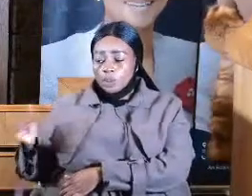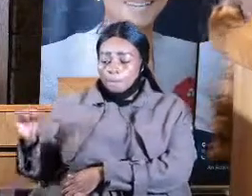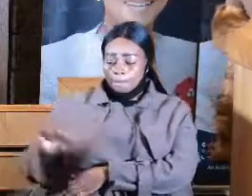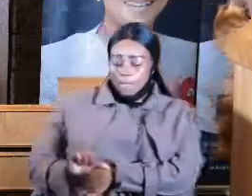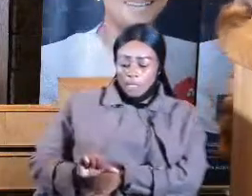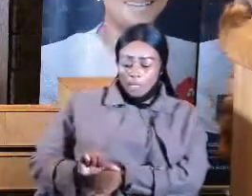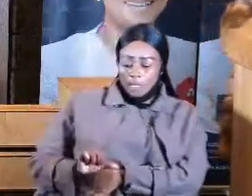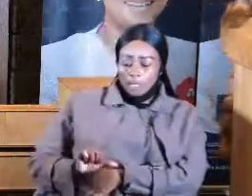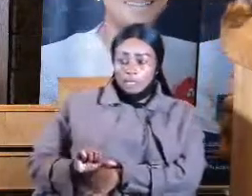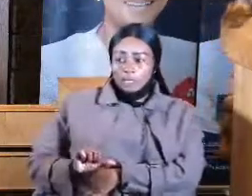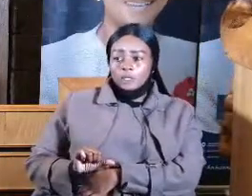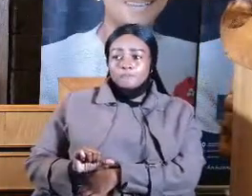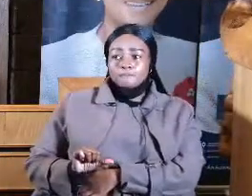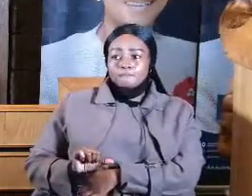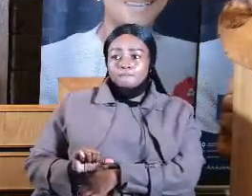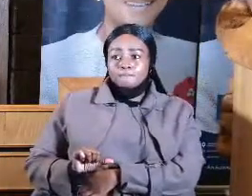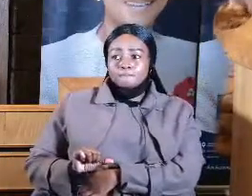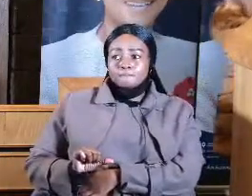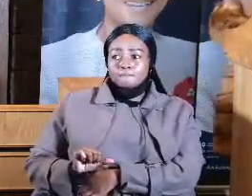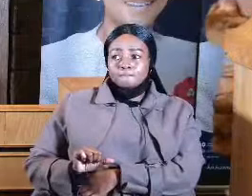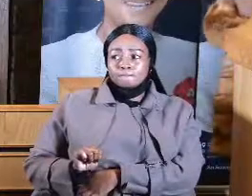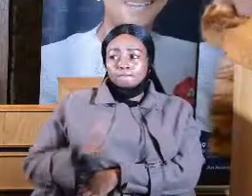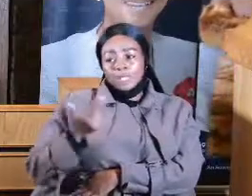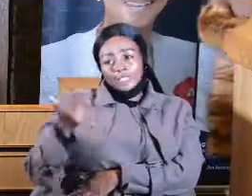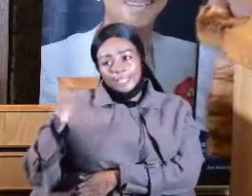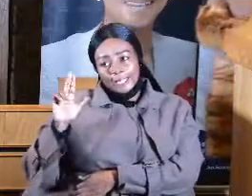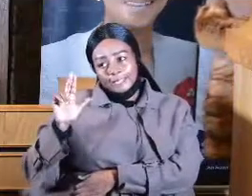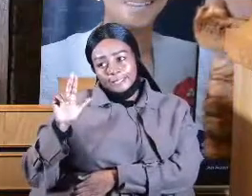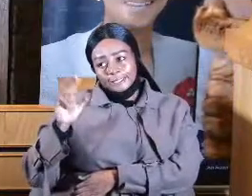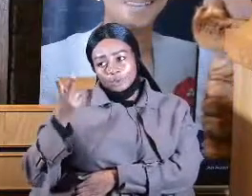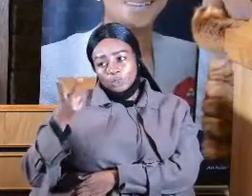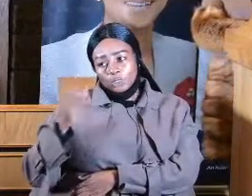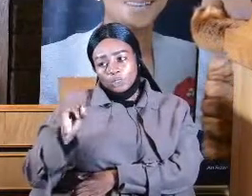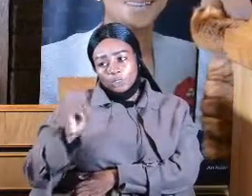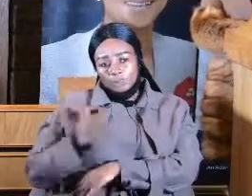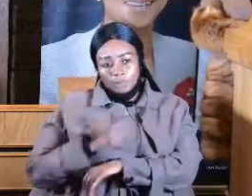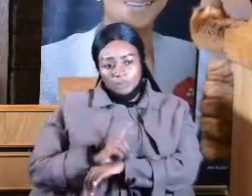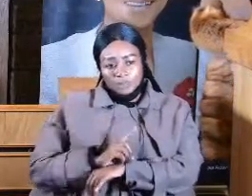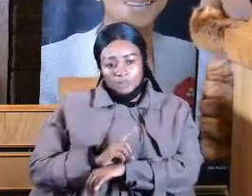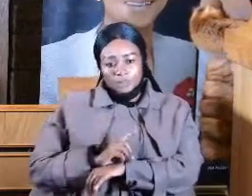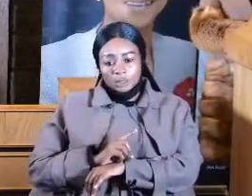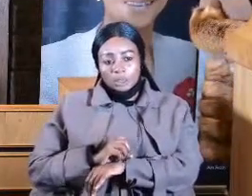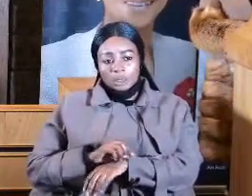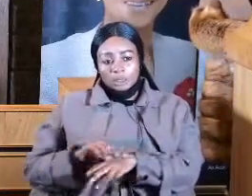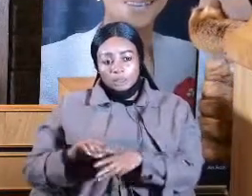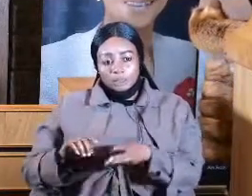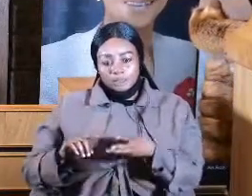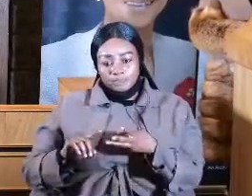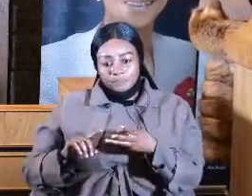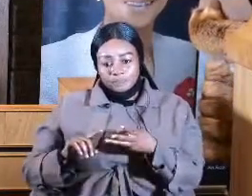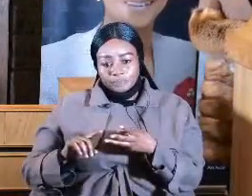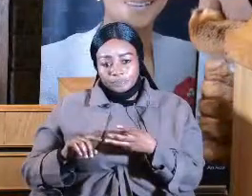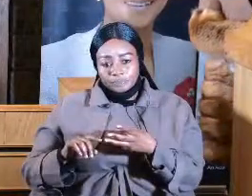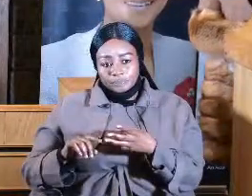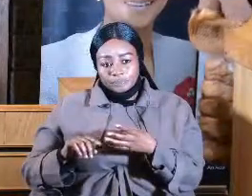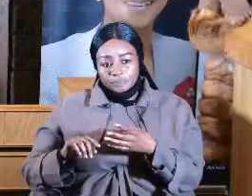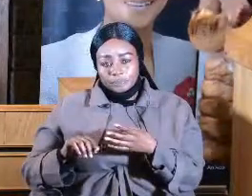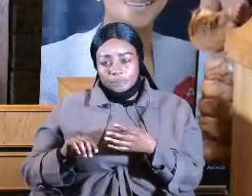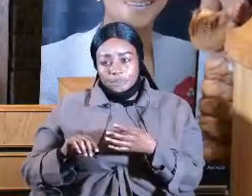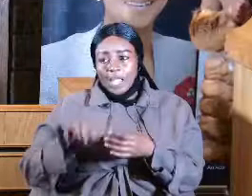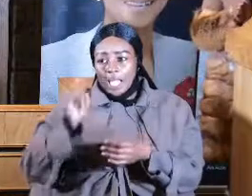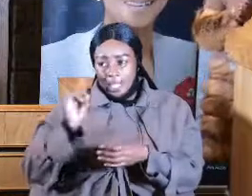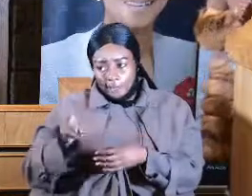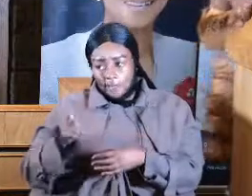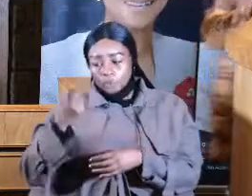about 20 minutes of declaration, announcement, and we'll have another